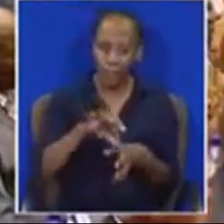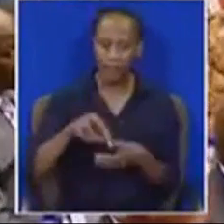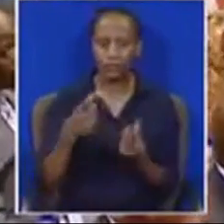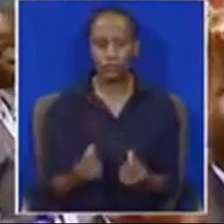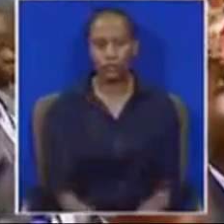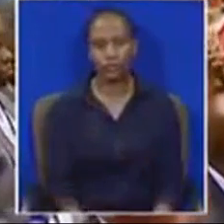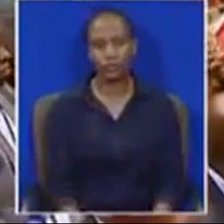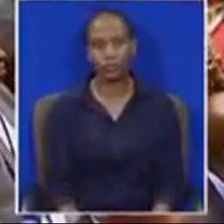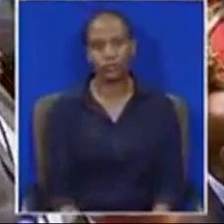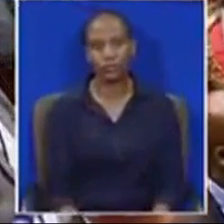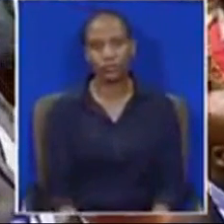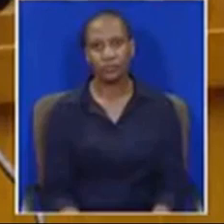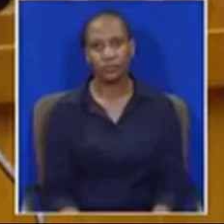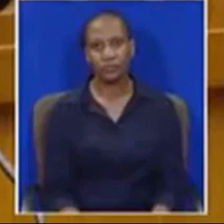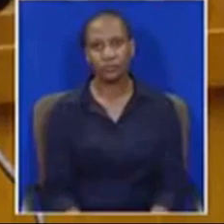We will pursue a